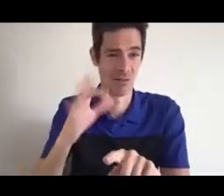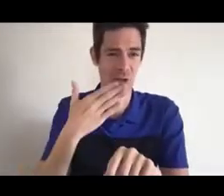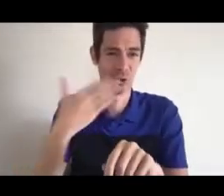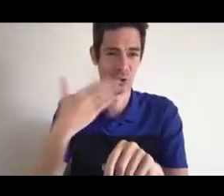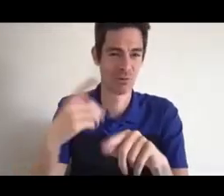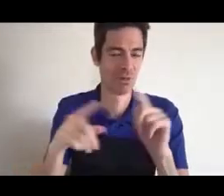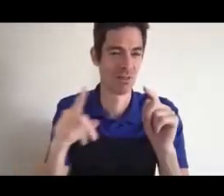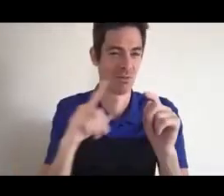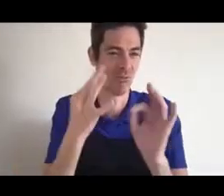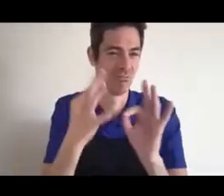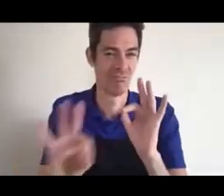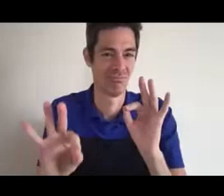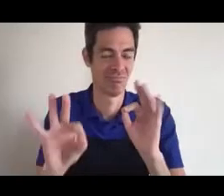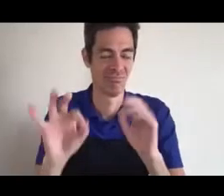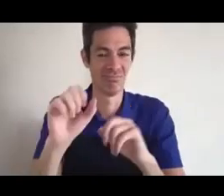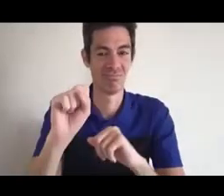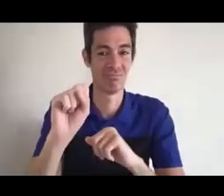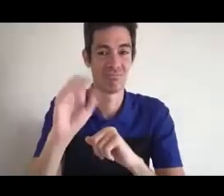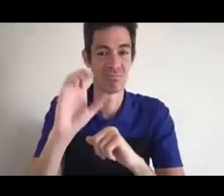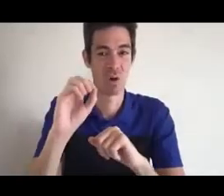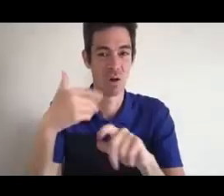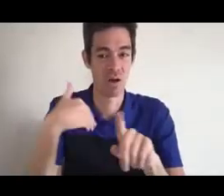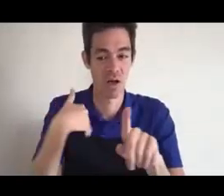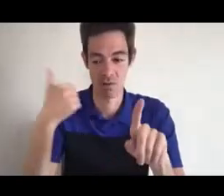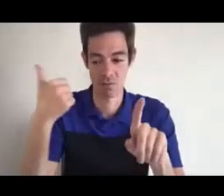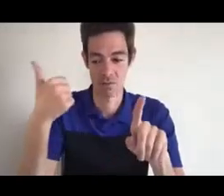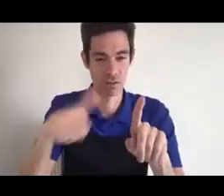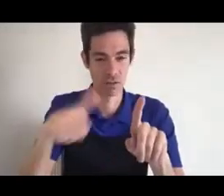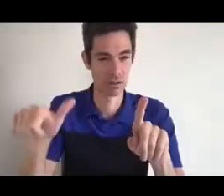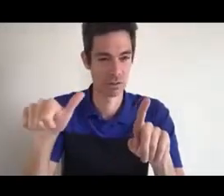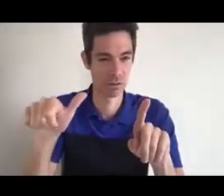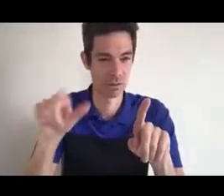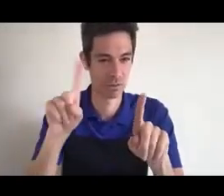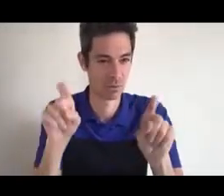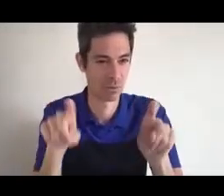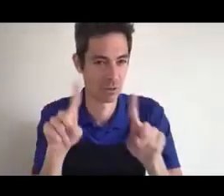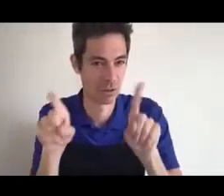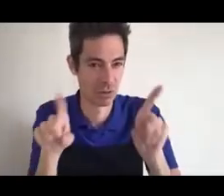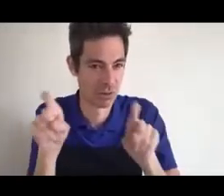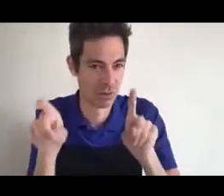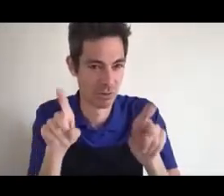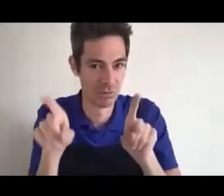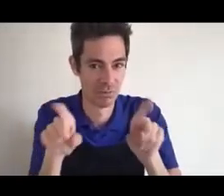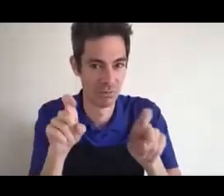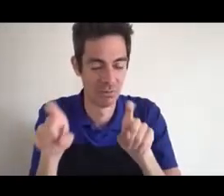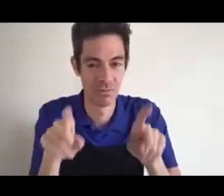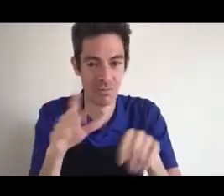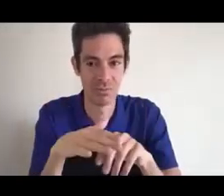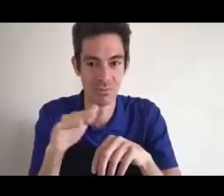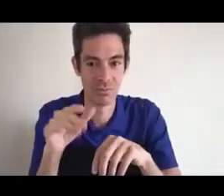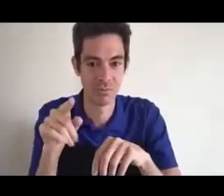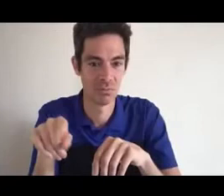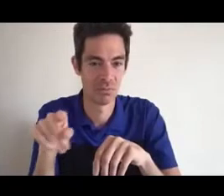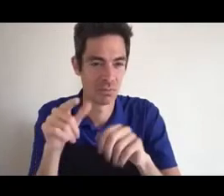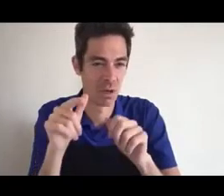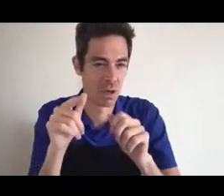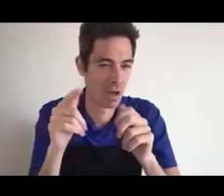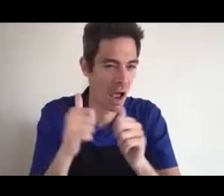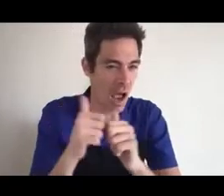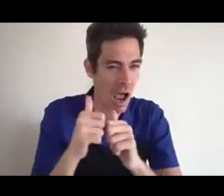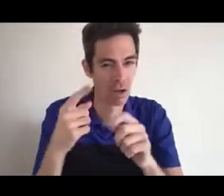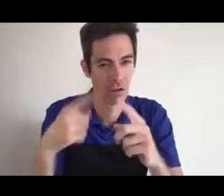I think that the referent is good, but it is very simple. So are there any specific questions to